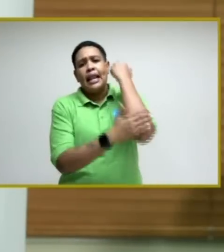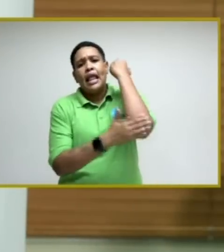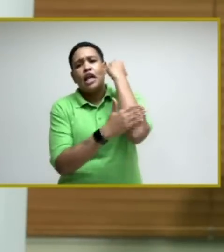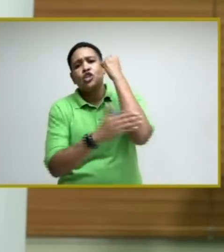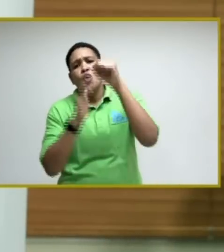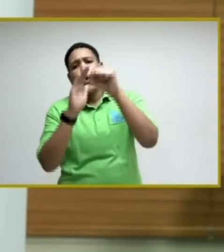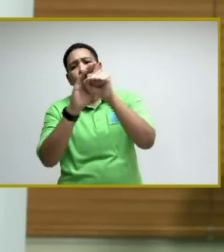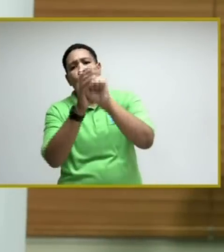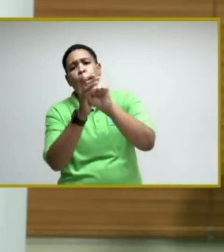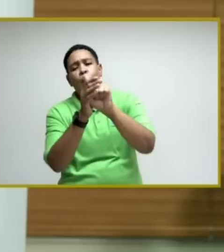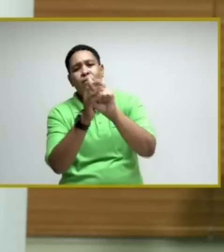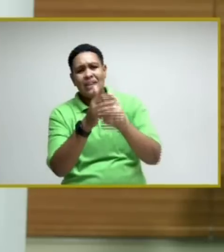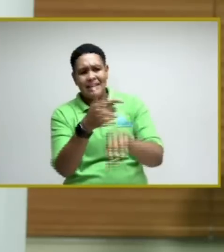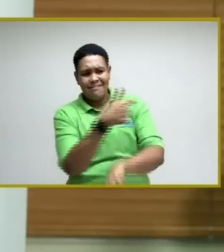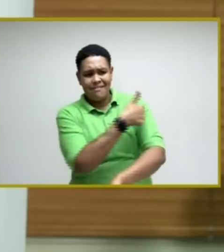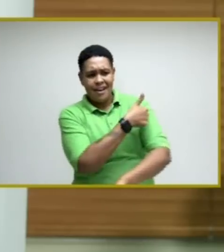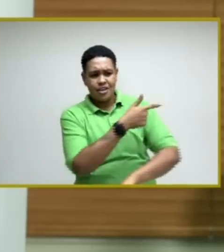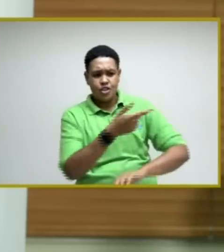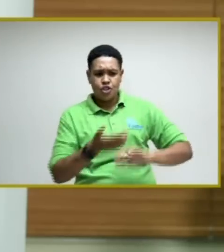COVID-19 Vaccination